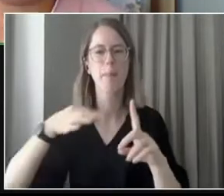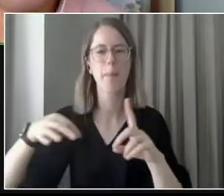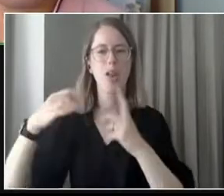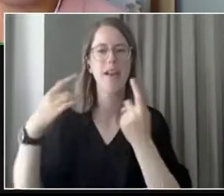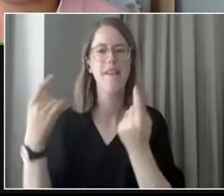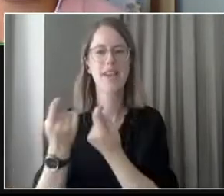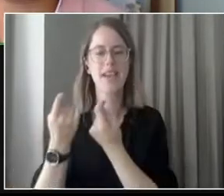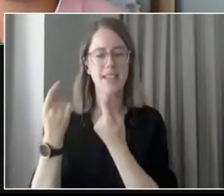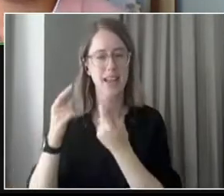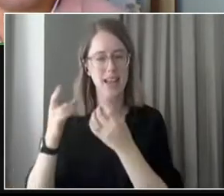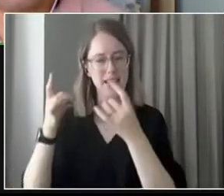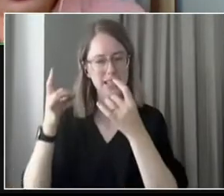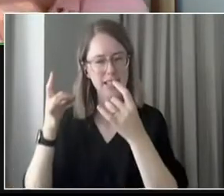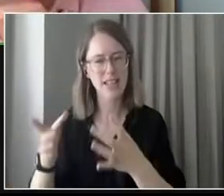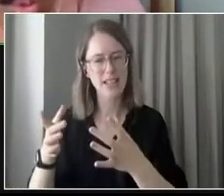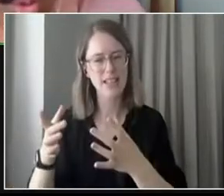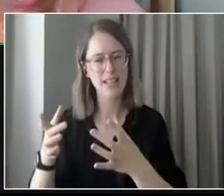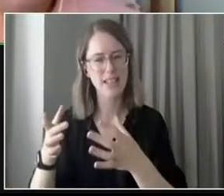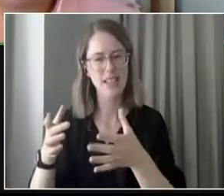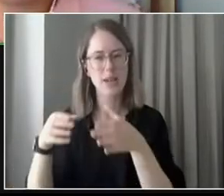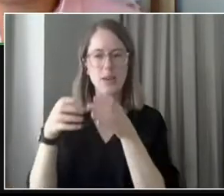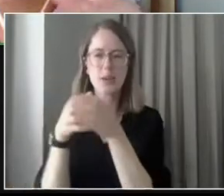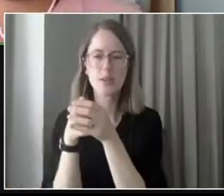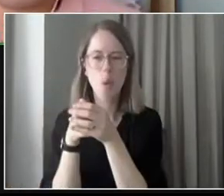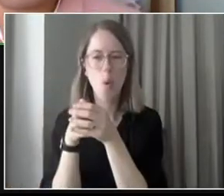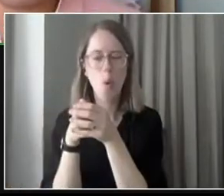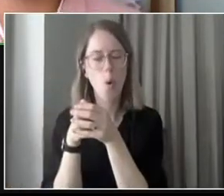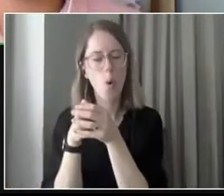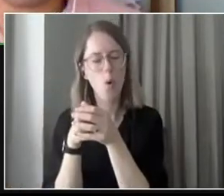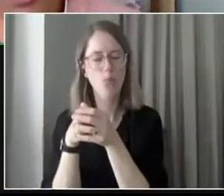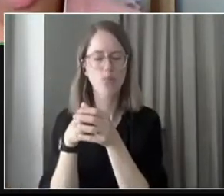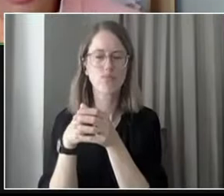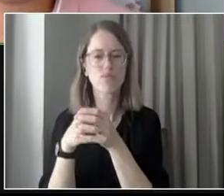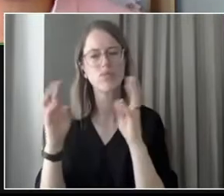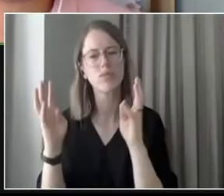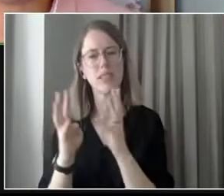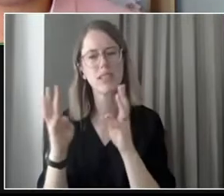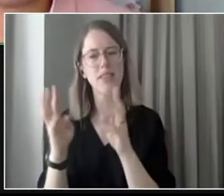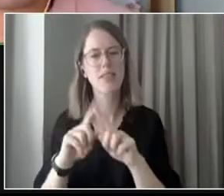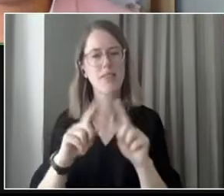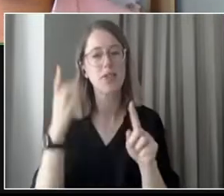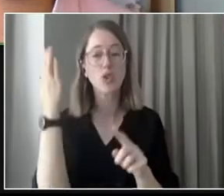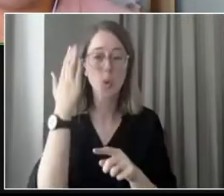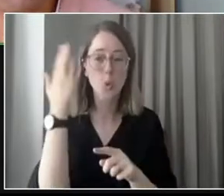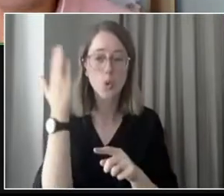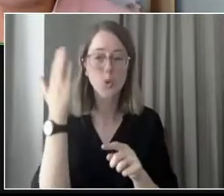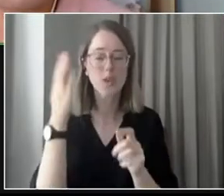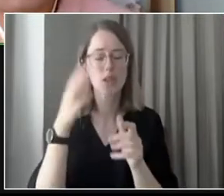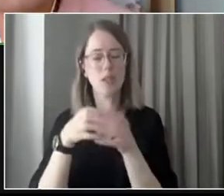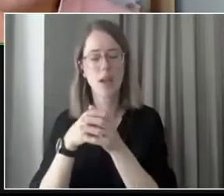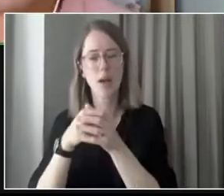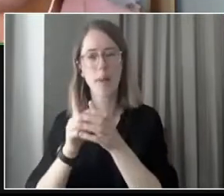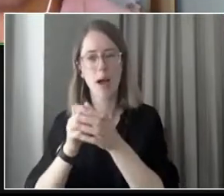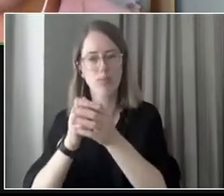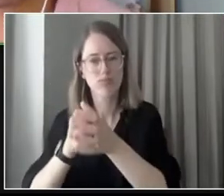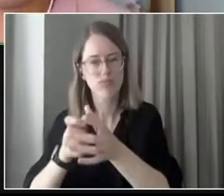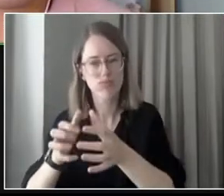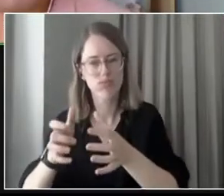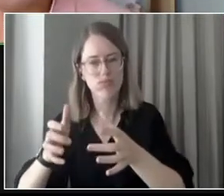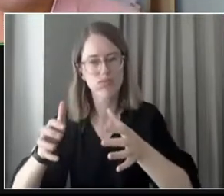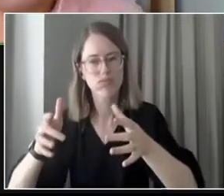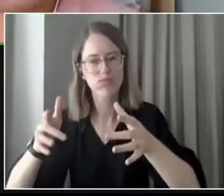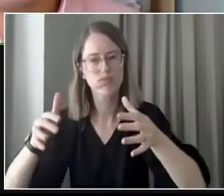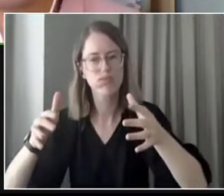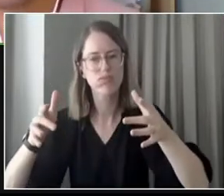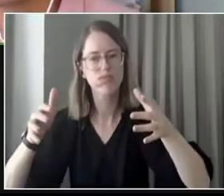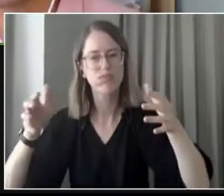started off as kind of small get-togethers between different schools, and so it's continued to grow into this much bigger